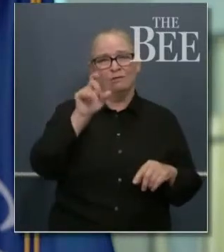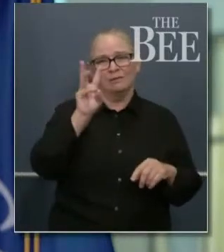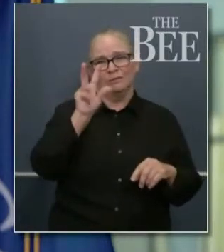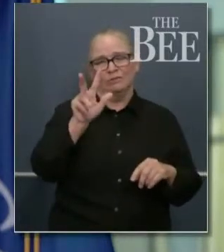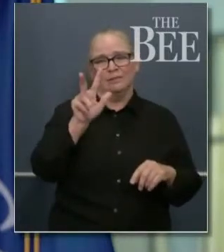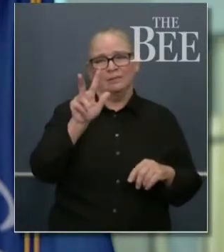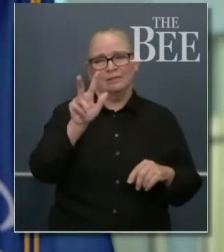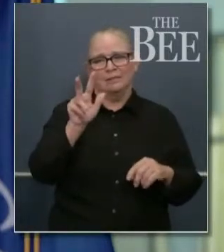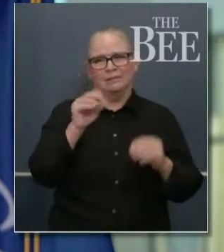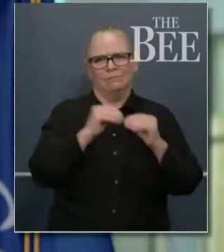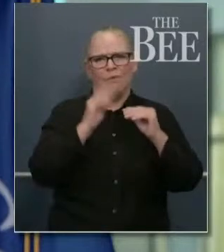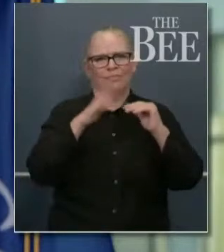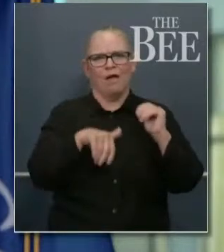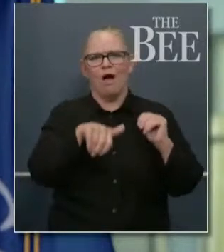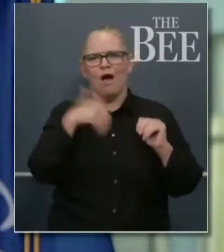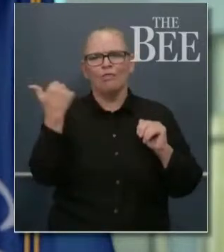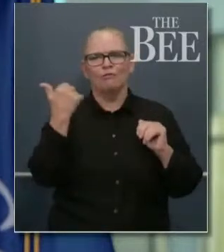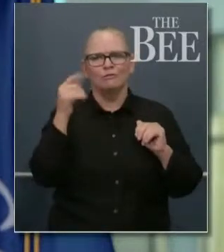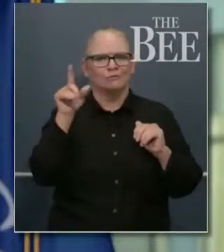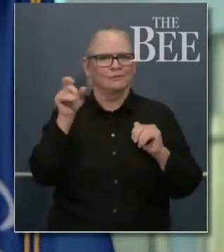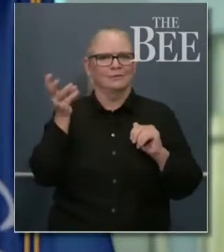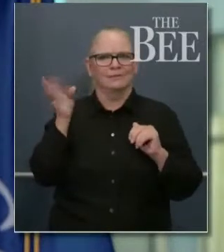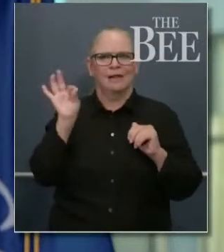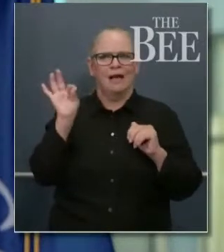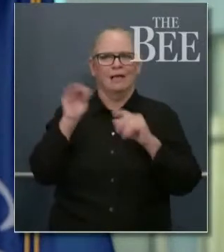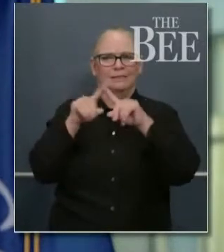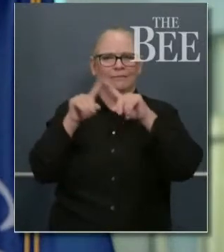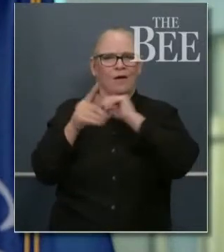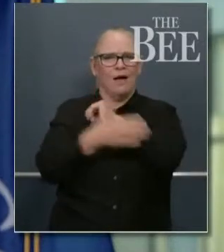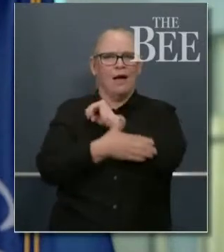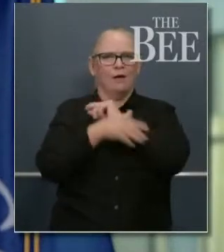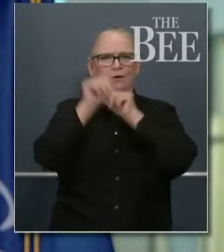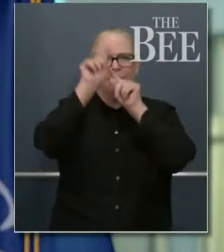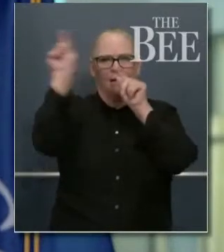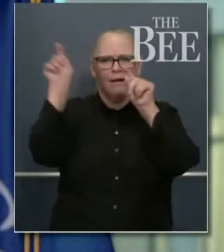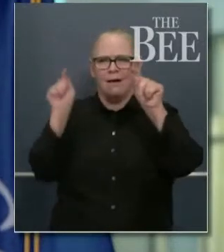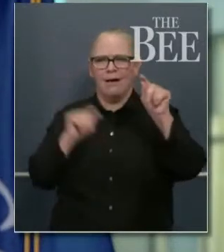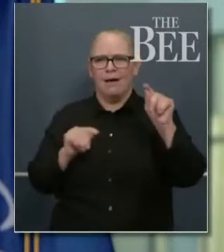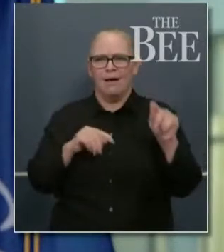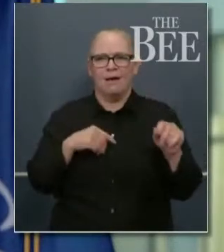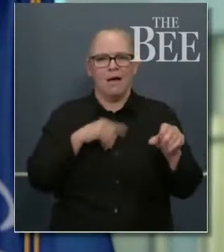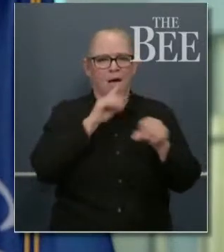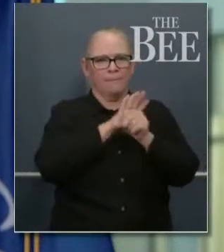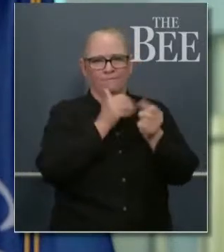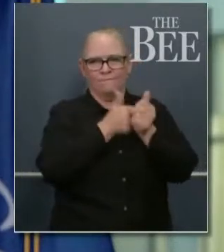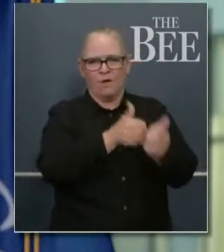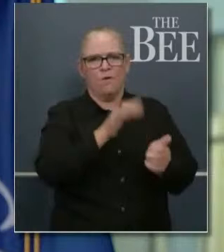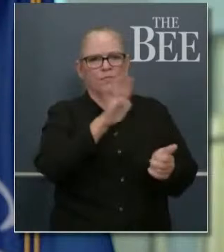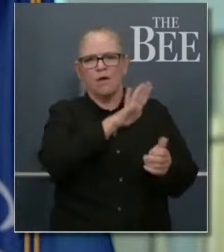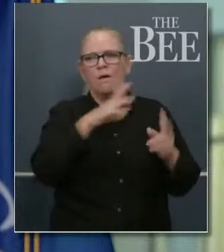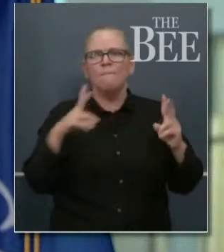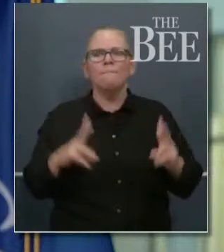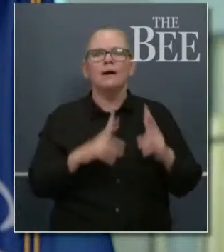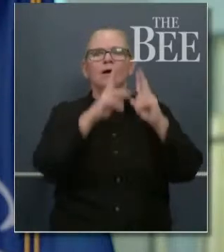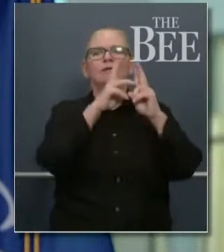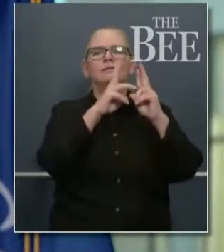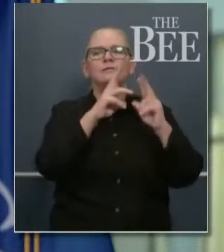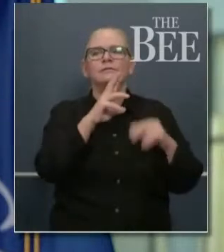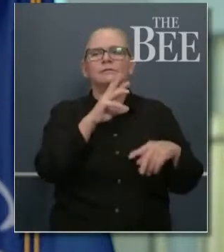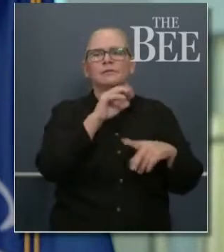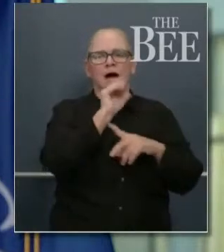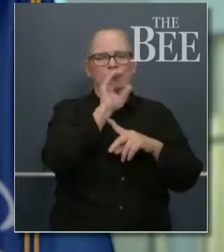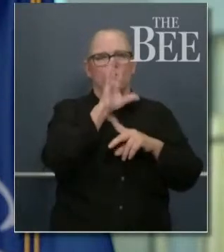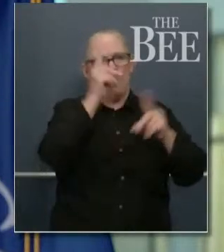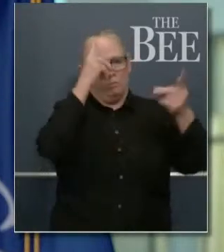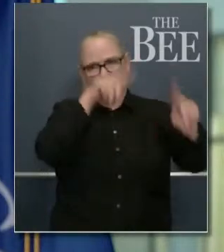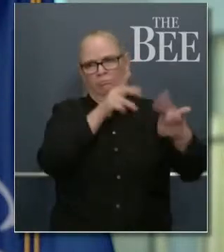nations that signed those Paris Accords. We are committed to the Paris Accord, and we do so from a position of real strength